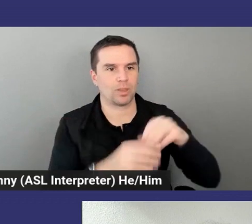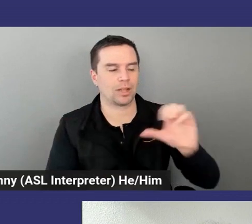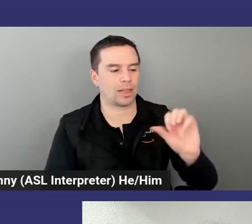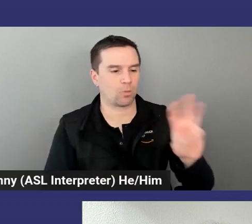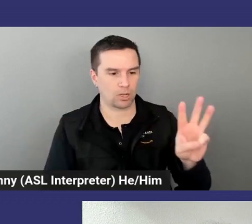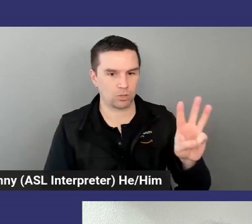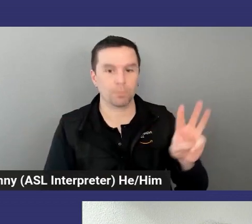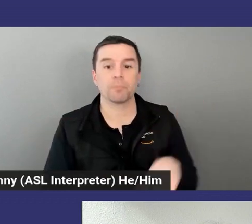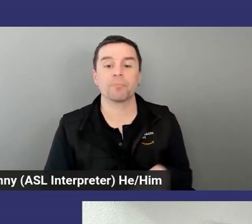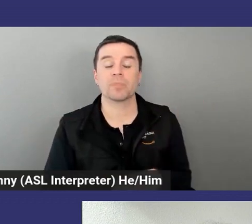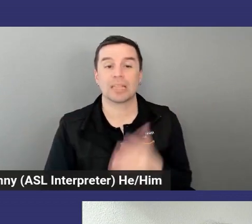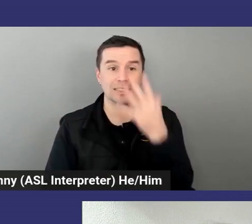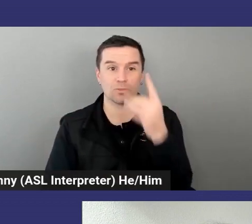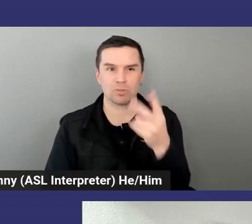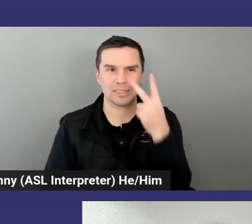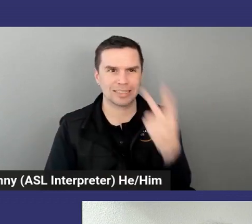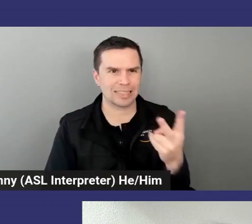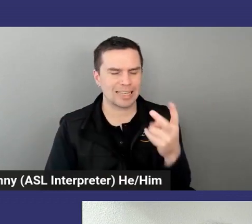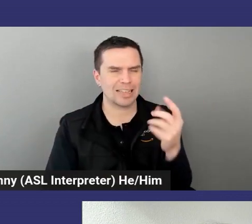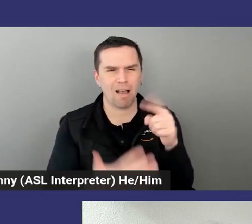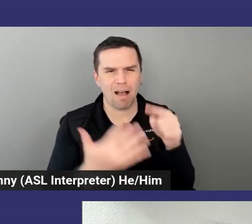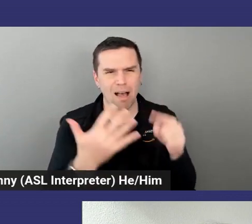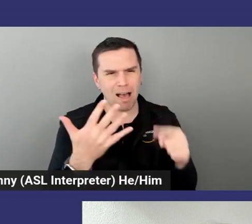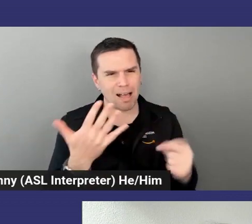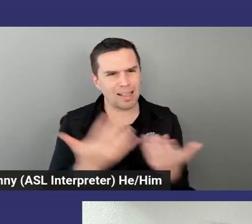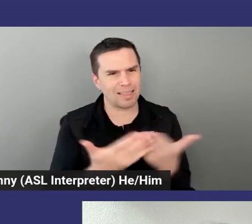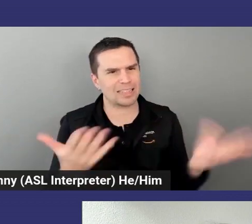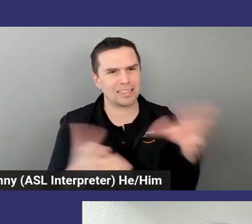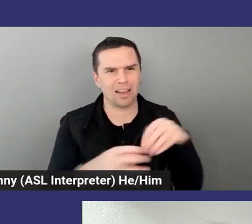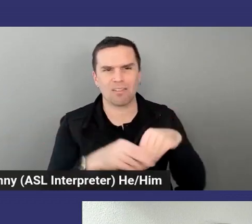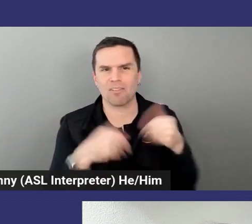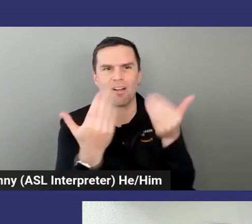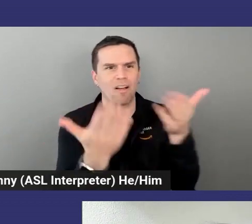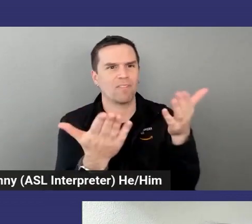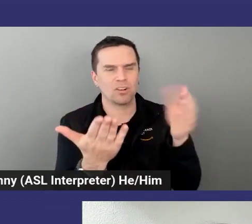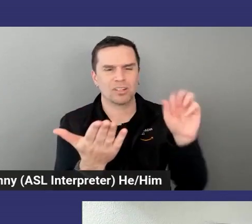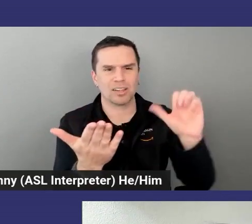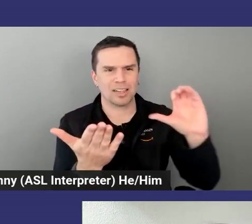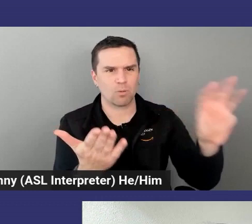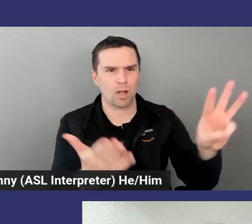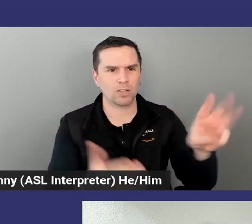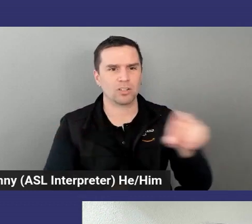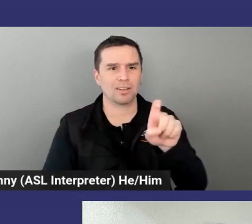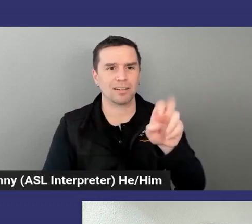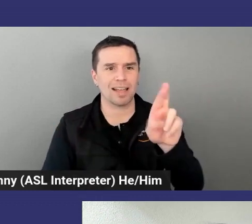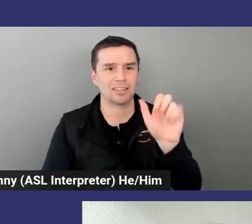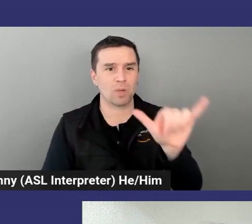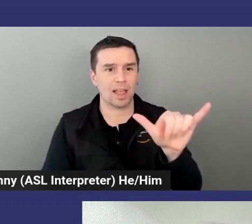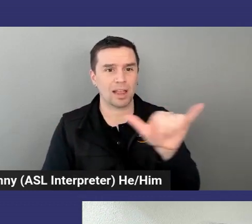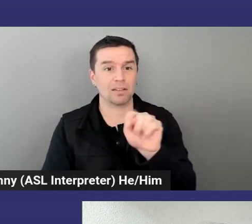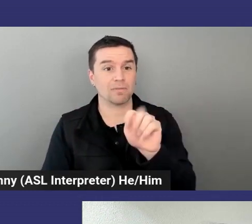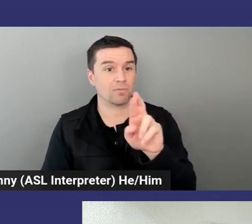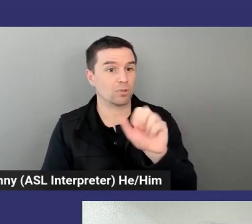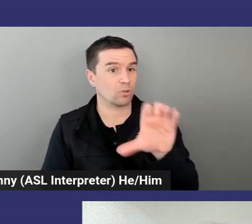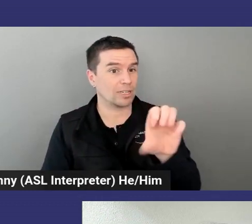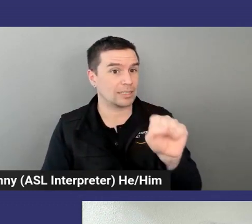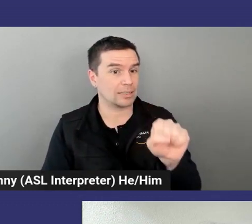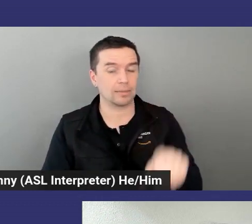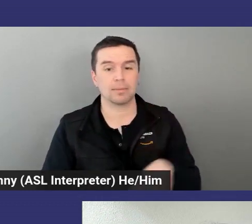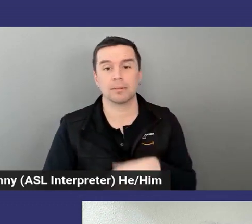mind all the stuff that's offered within CloudWatch today. Yeah. So you have X-ray for traces. You have real user